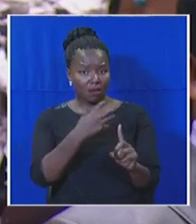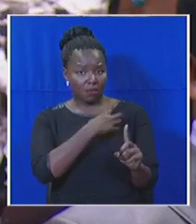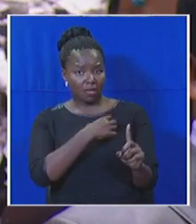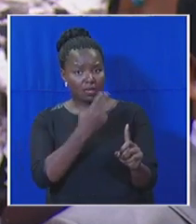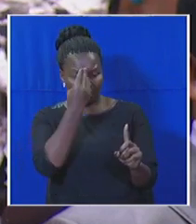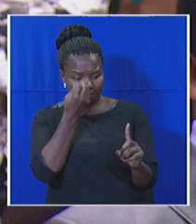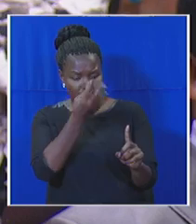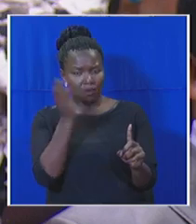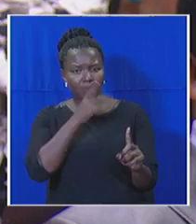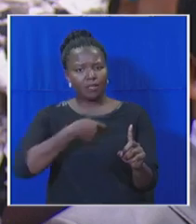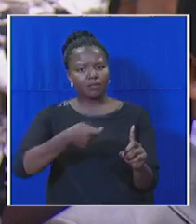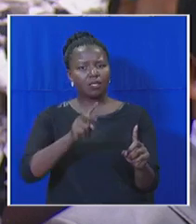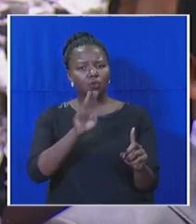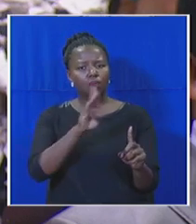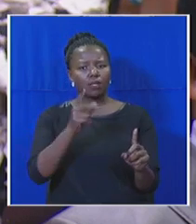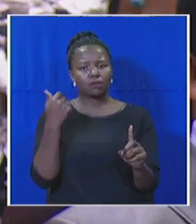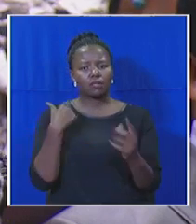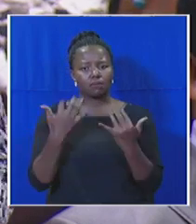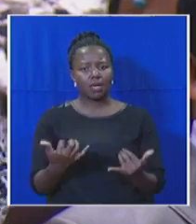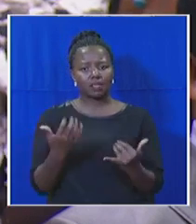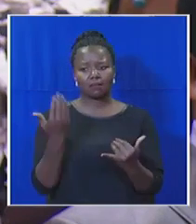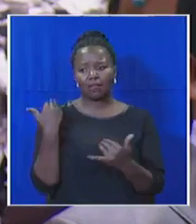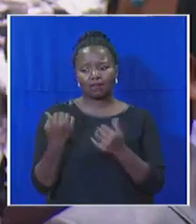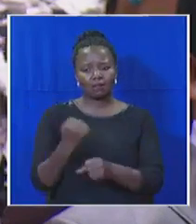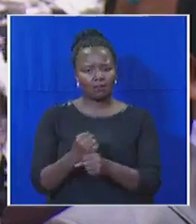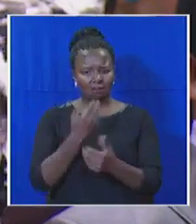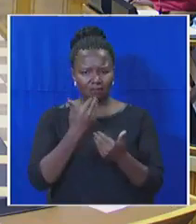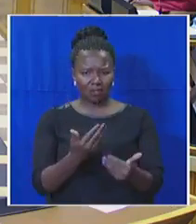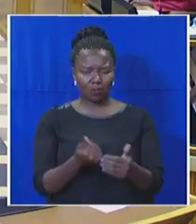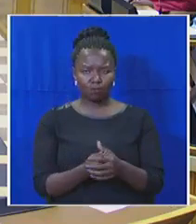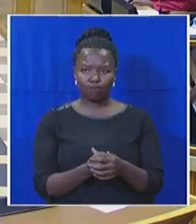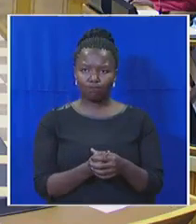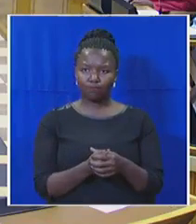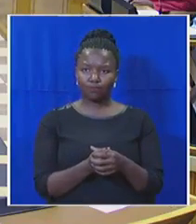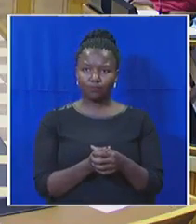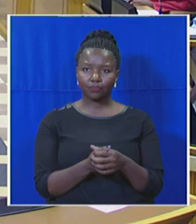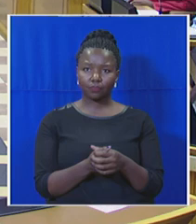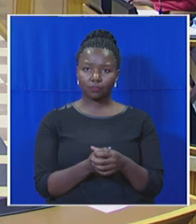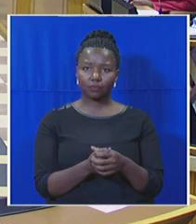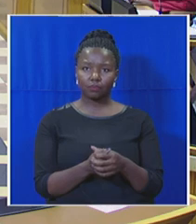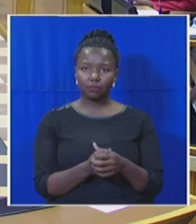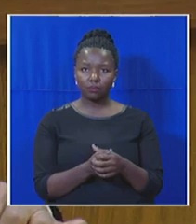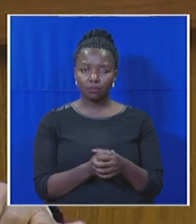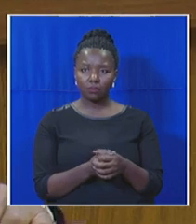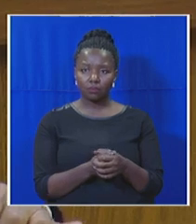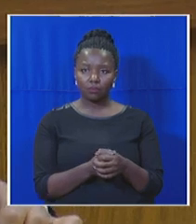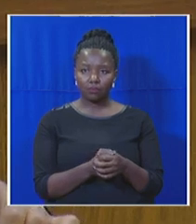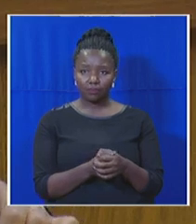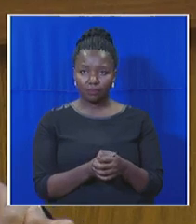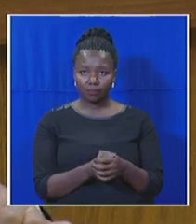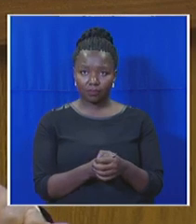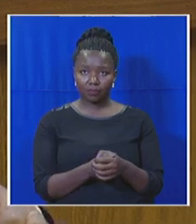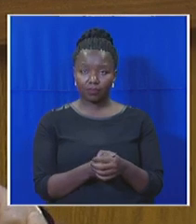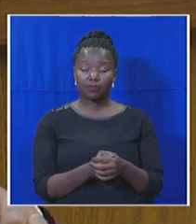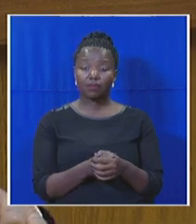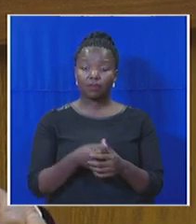failed to spend 2 billion of her budget in the face of this crisis. I thank you. The Honorable the President. Thank you,